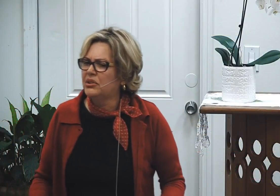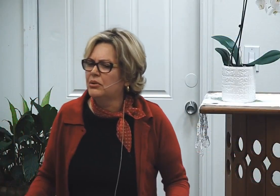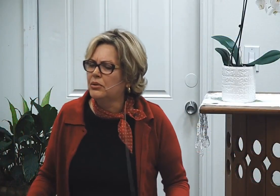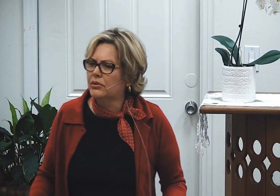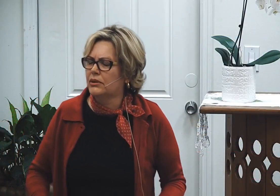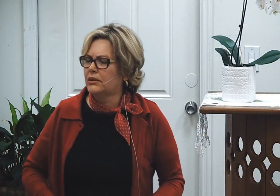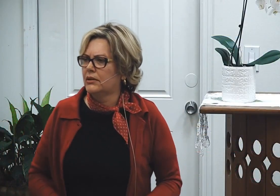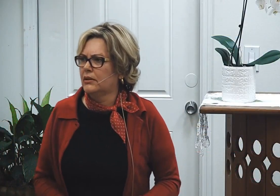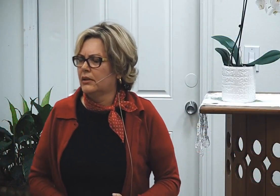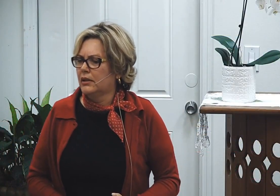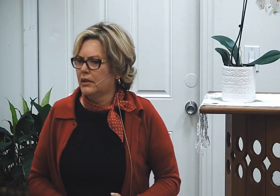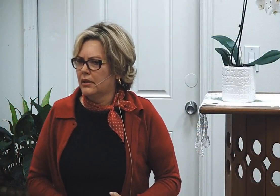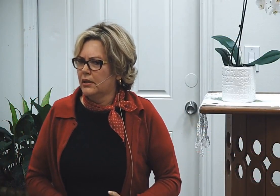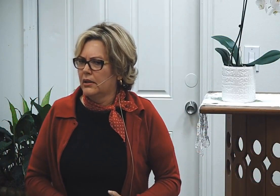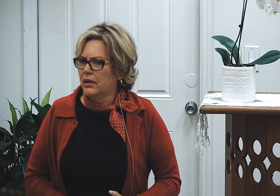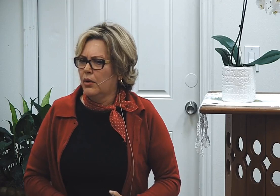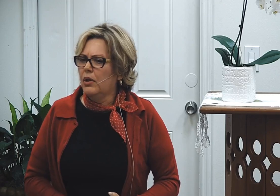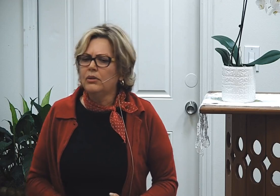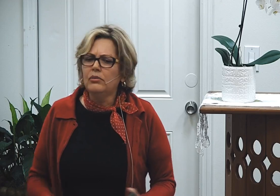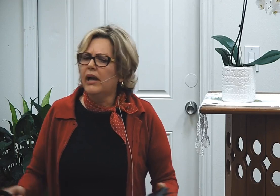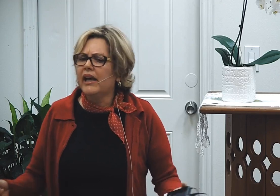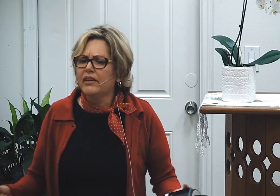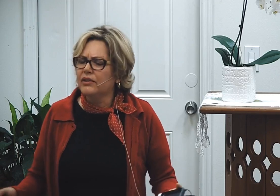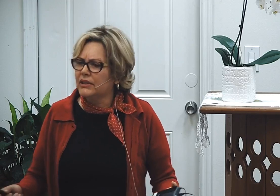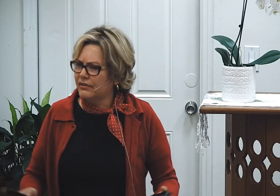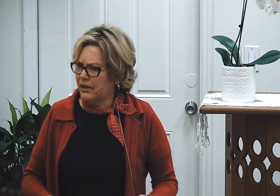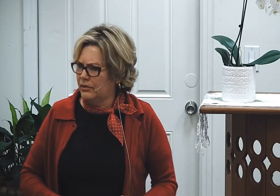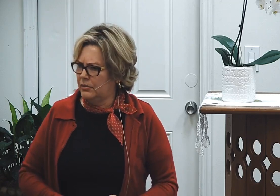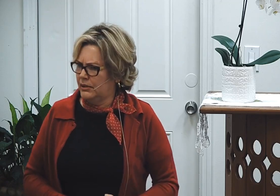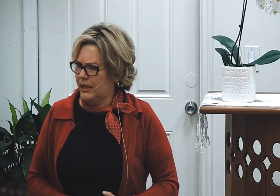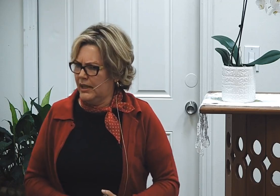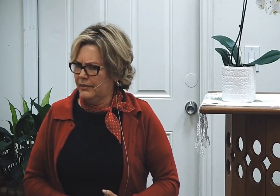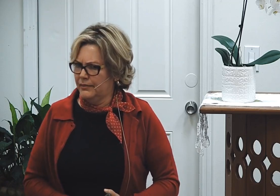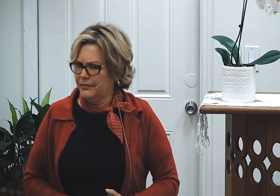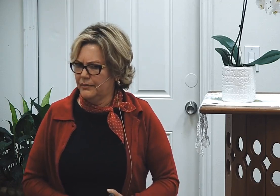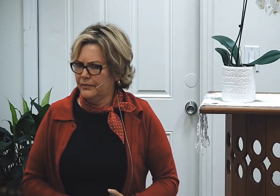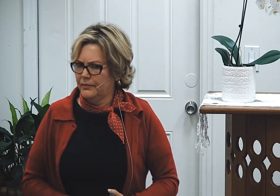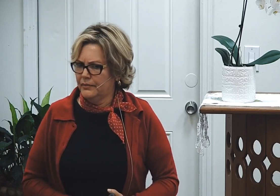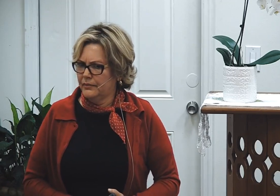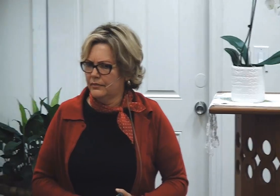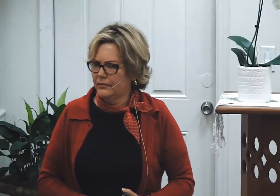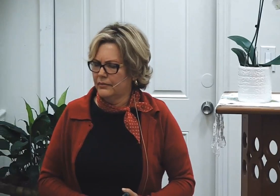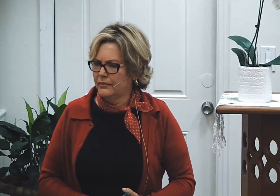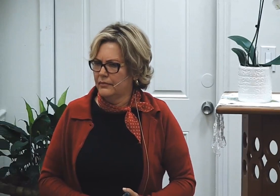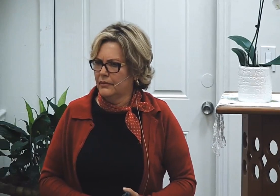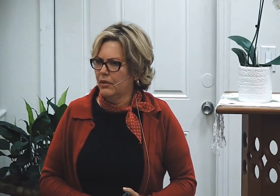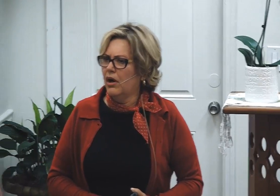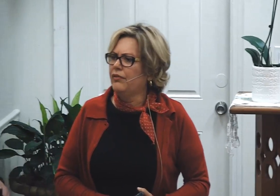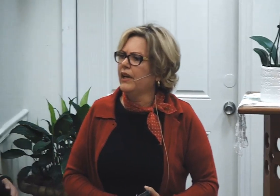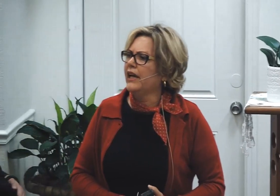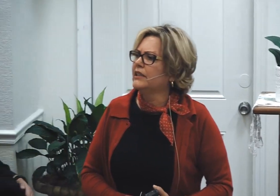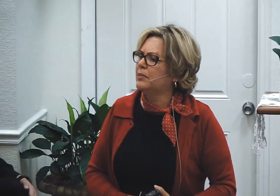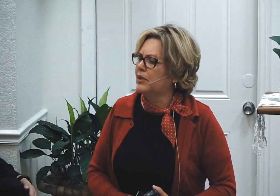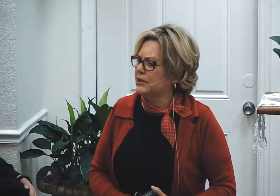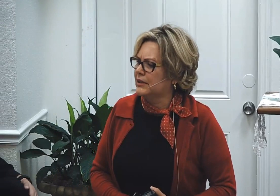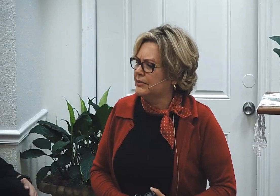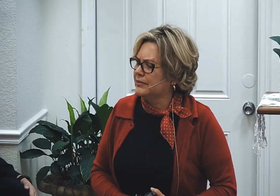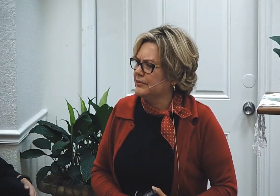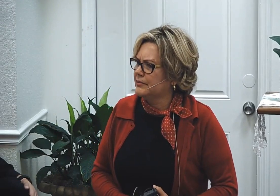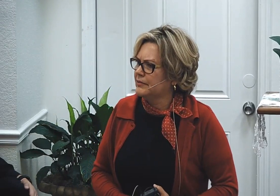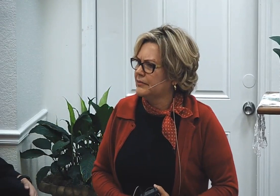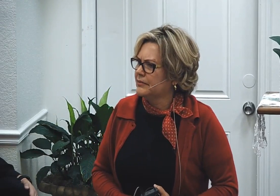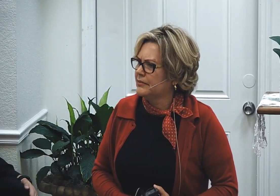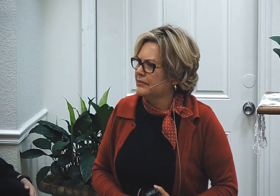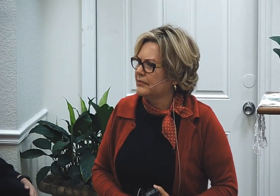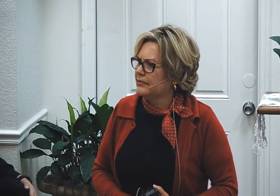And the apostles began to ask him, but Jesus, when are you coming to take us? And